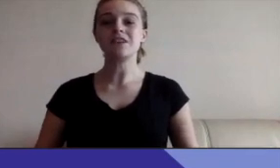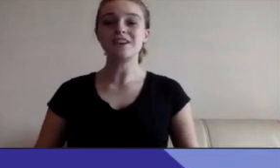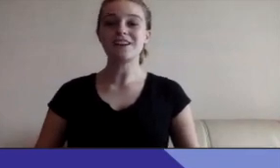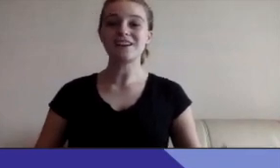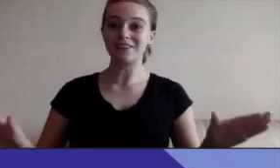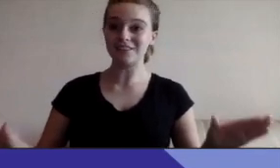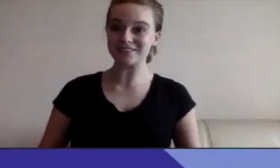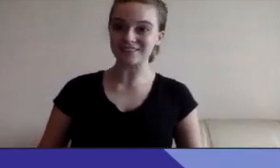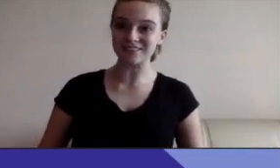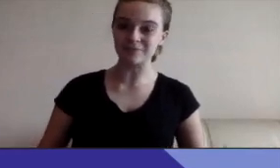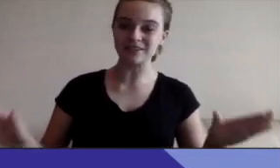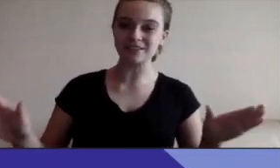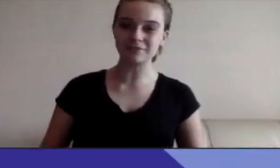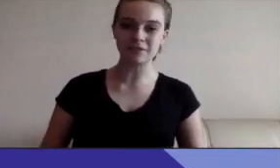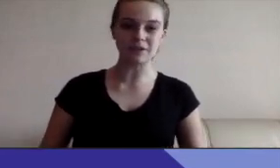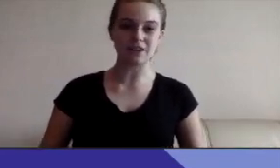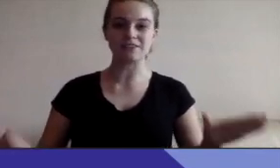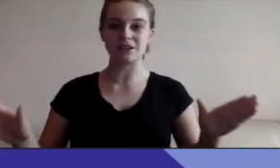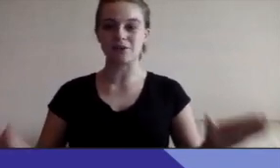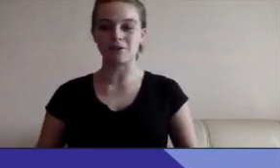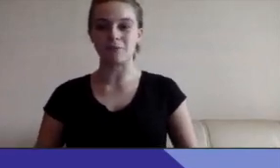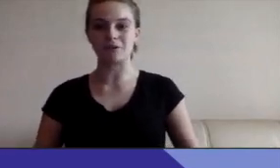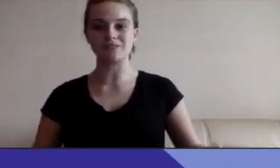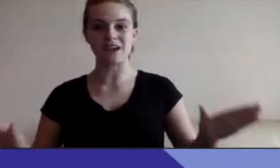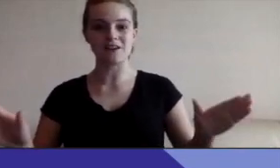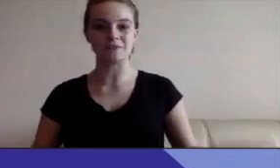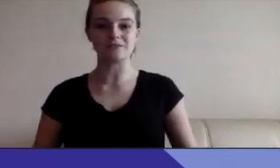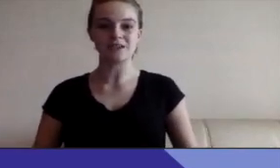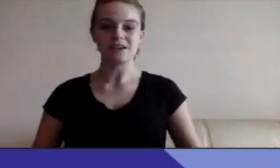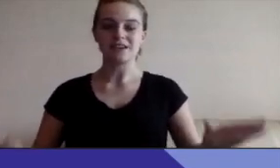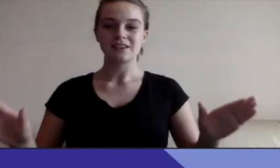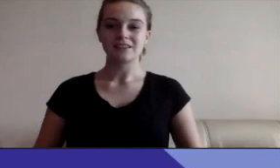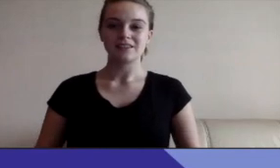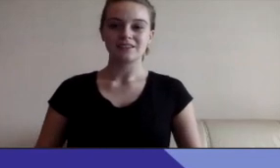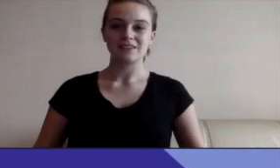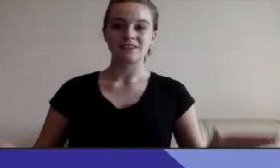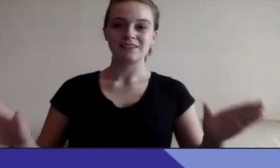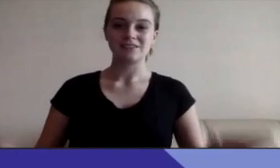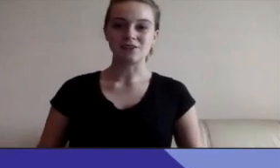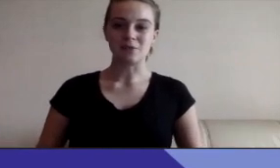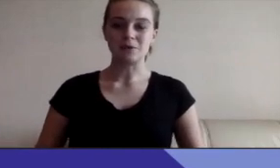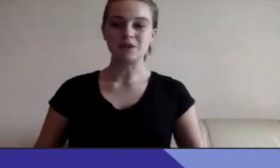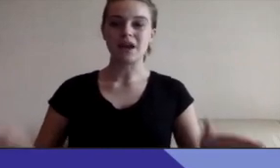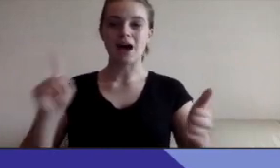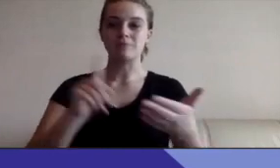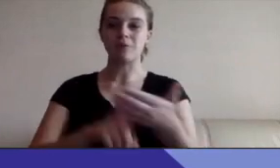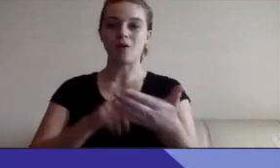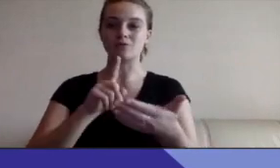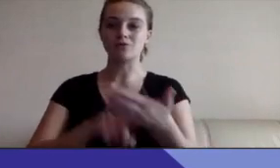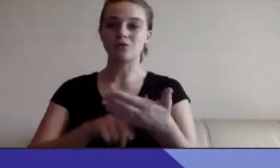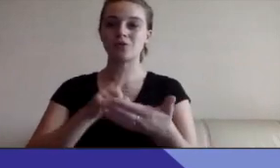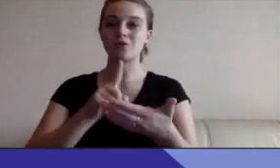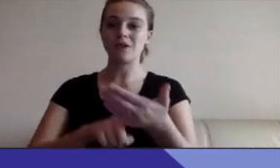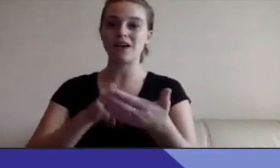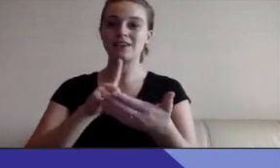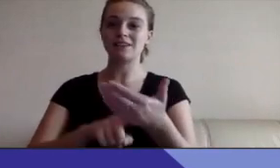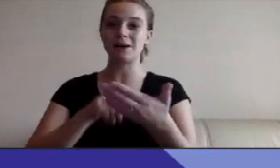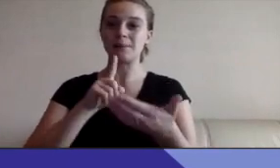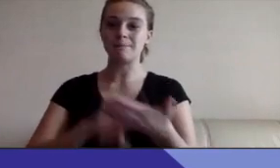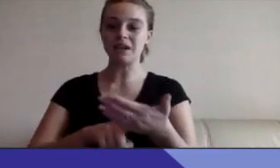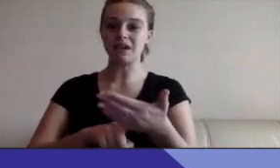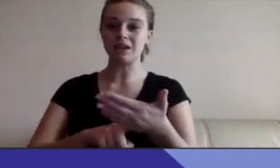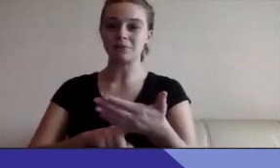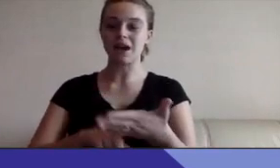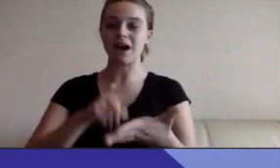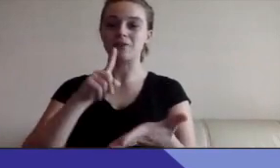hola oh it's a little bit different because there are more sounds so when we had bonjour mes